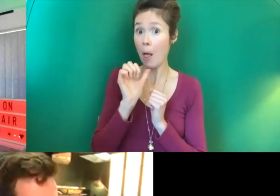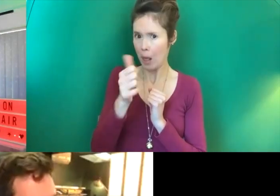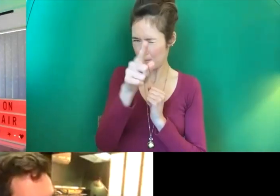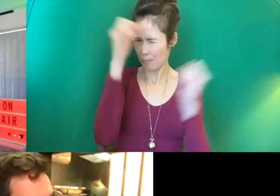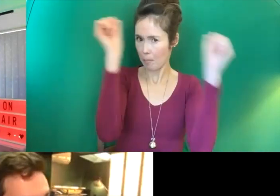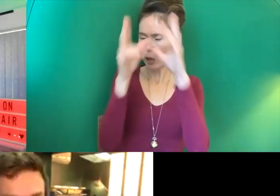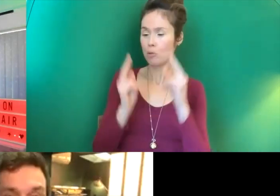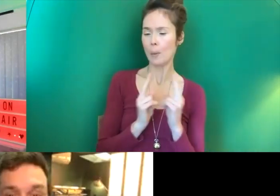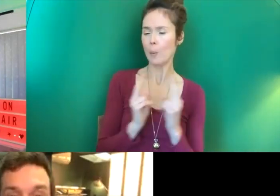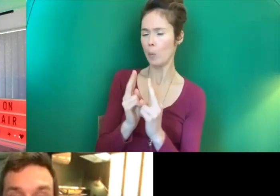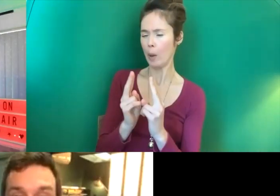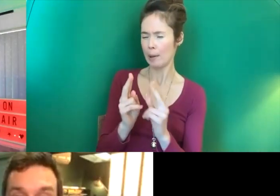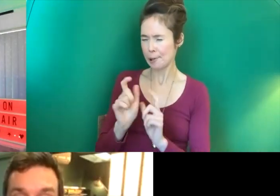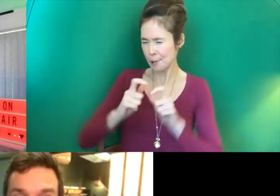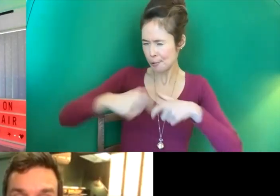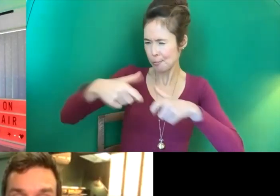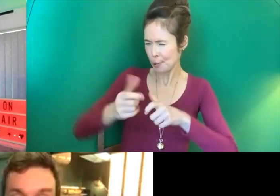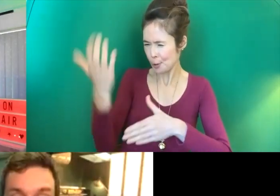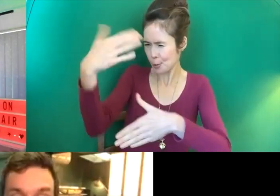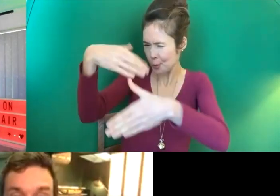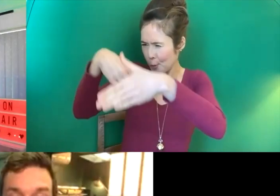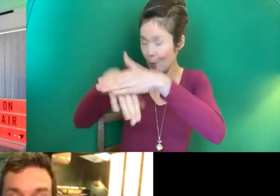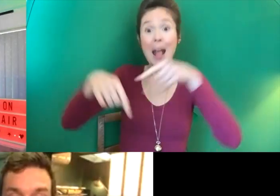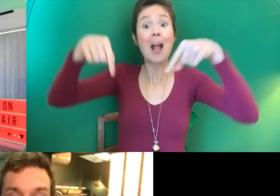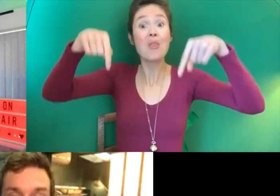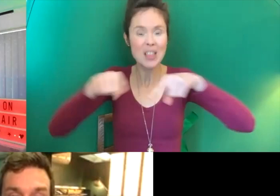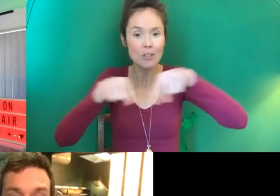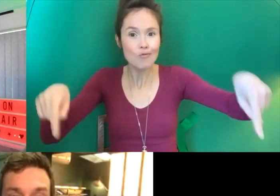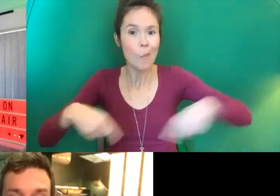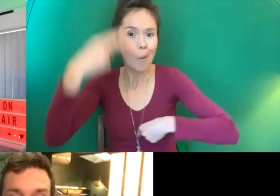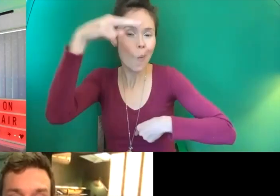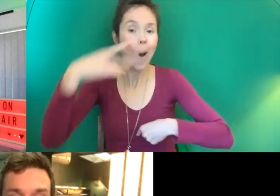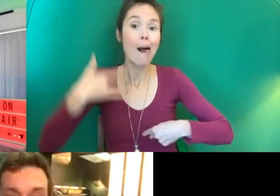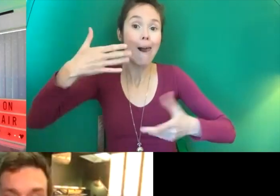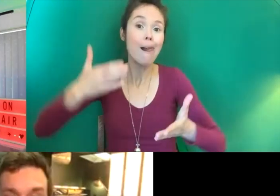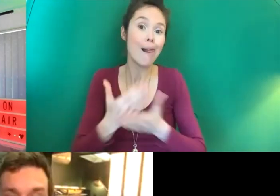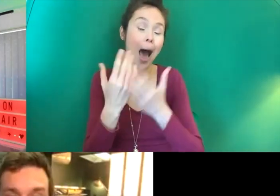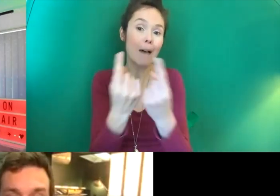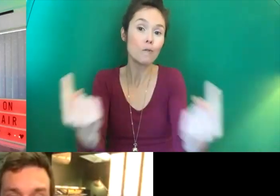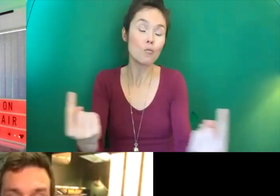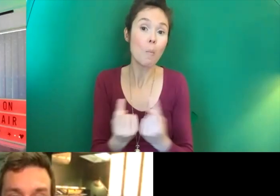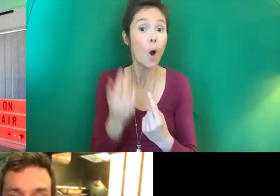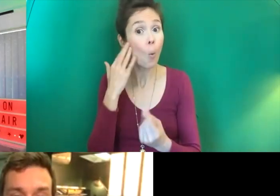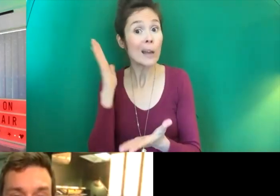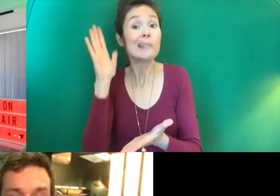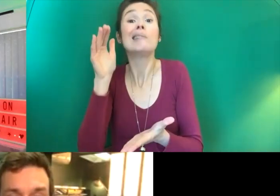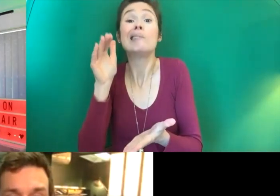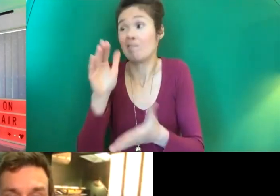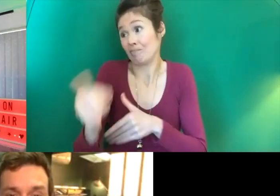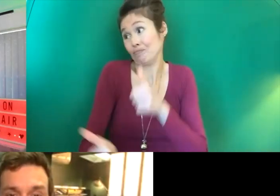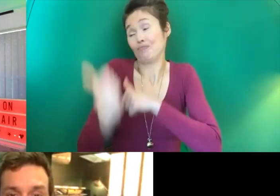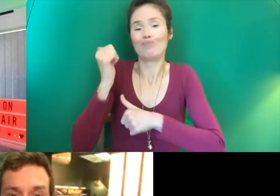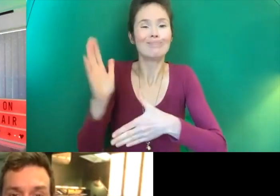and there's the room that I'm actually in, which is the live room, which we've moved pretty much everything out of. So there is only a space that